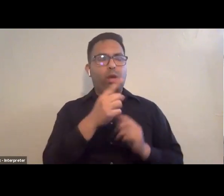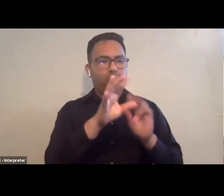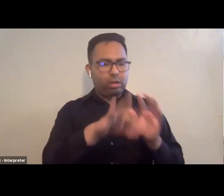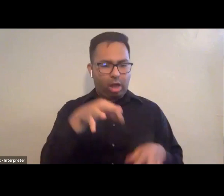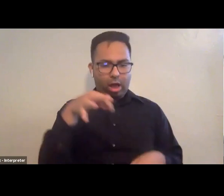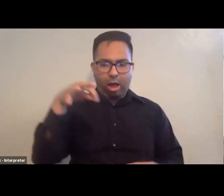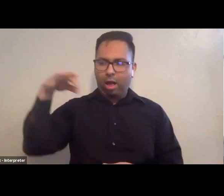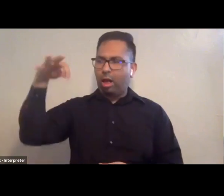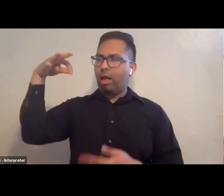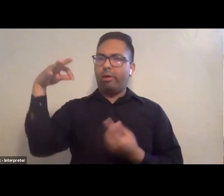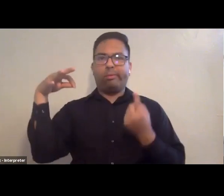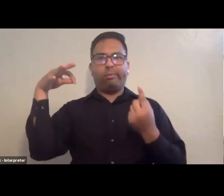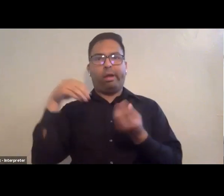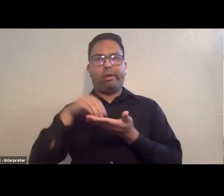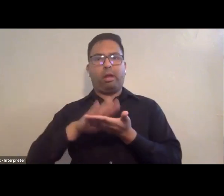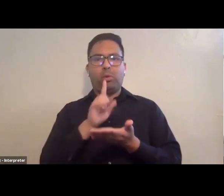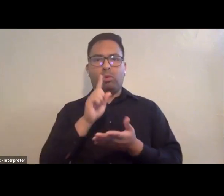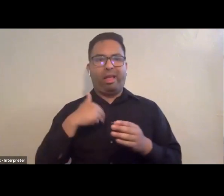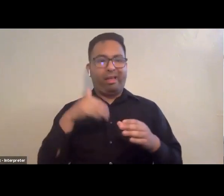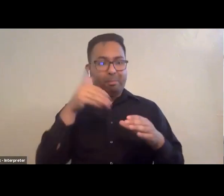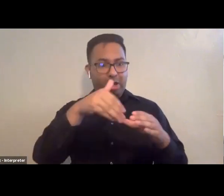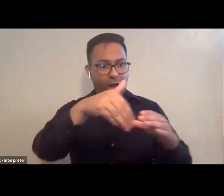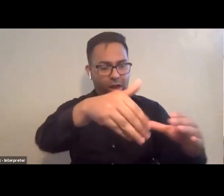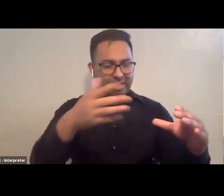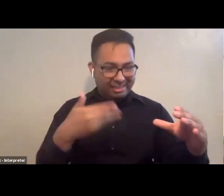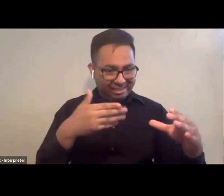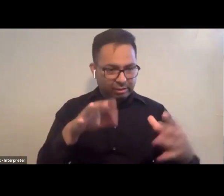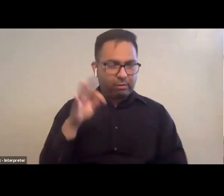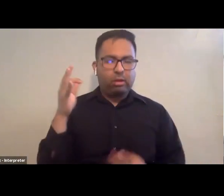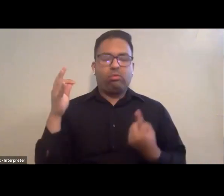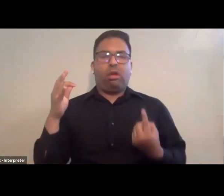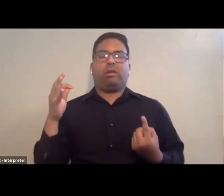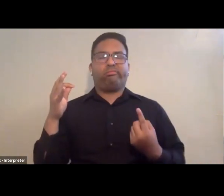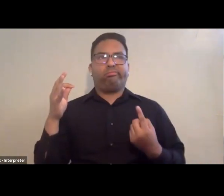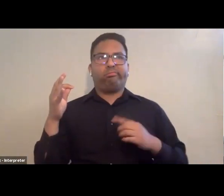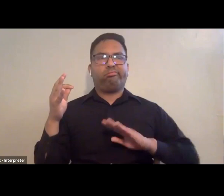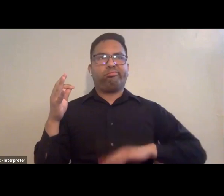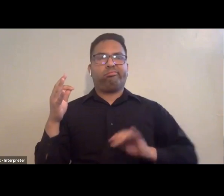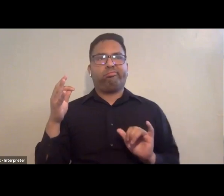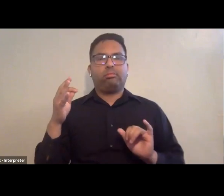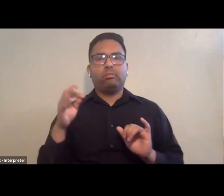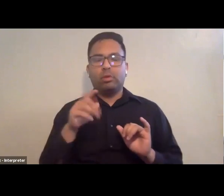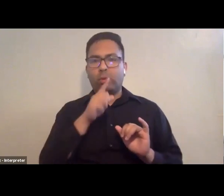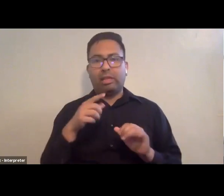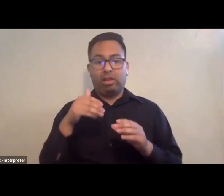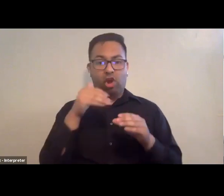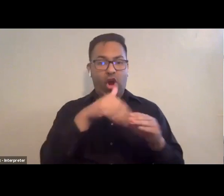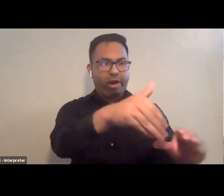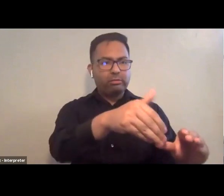document buried in a box of archives. And contrary to what people think, archives do not speak to